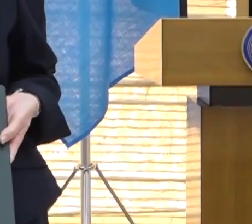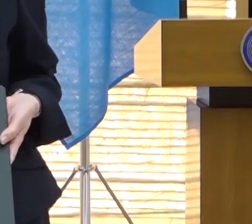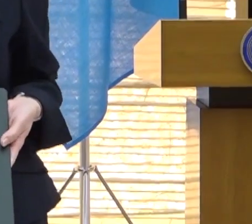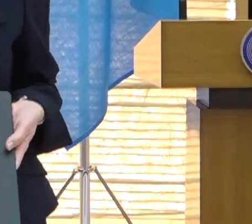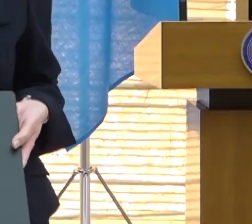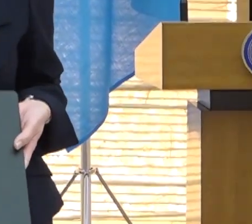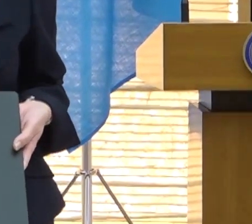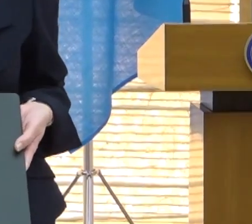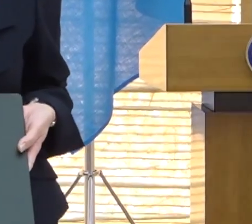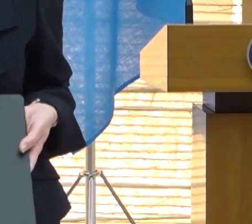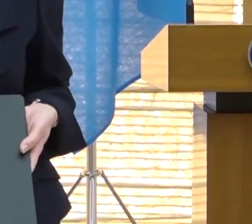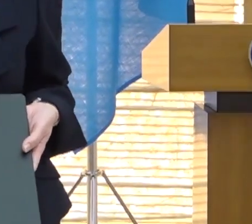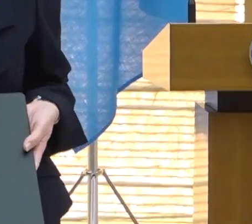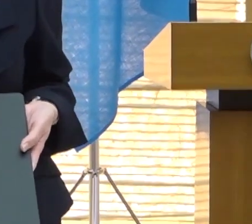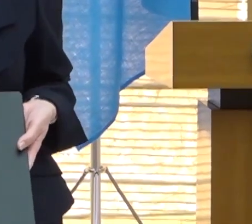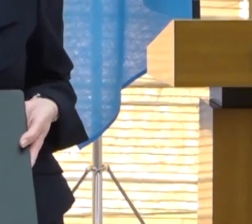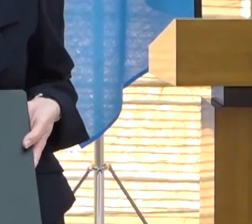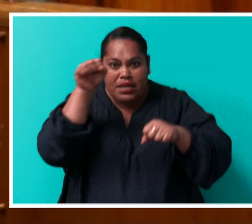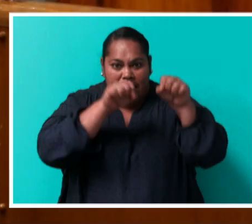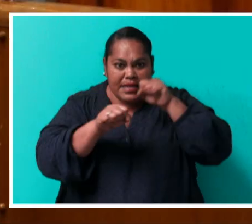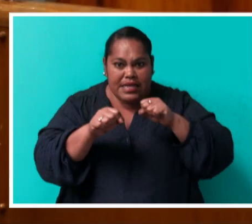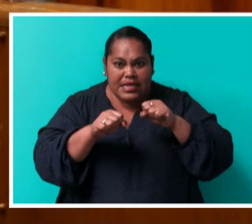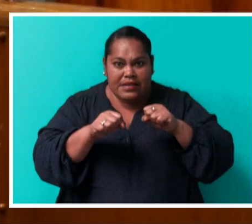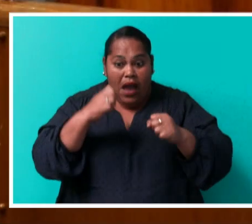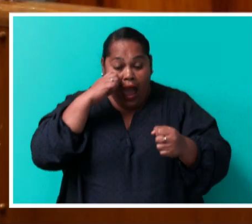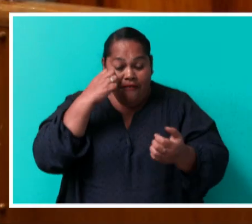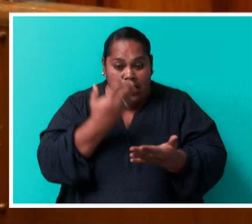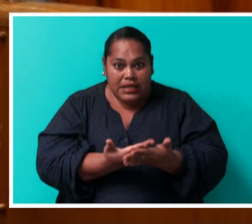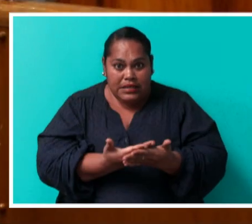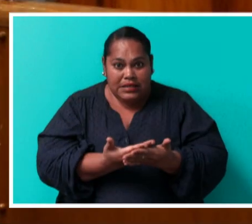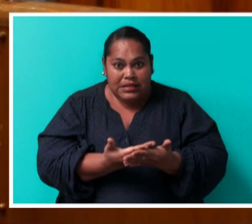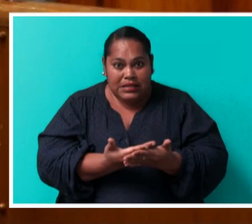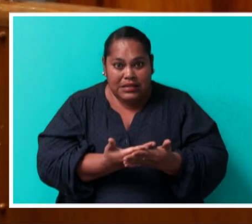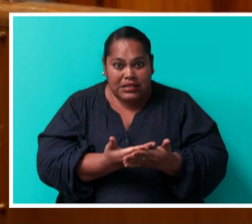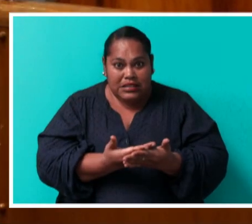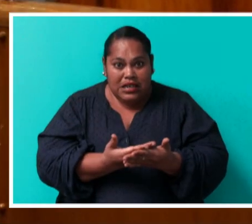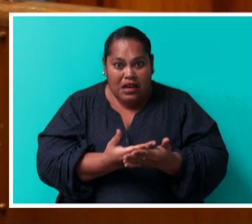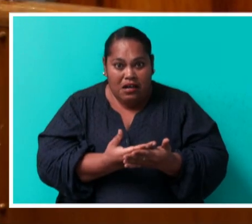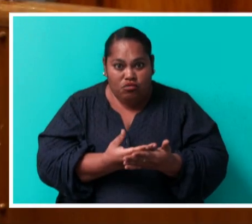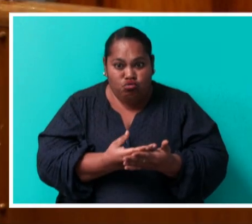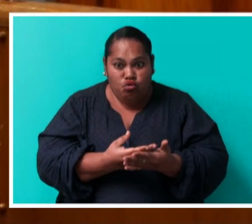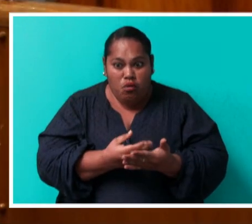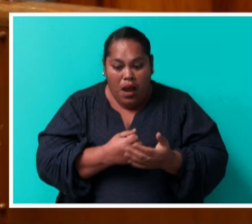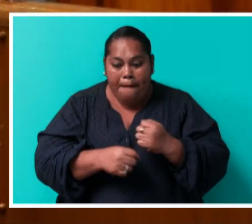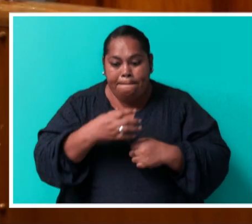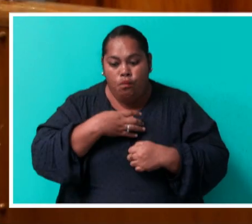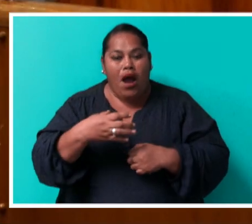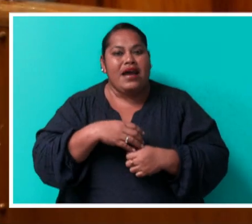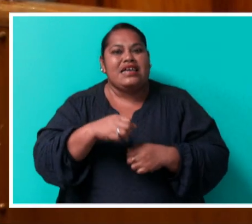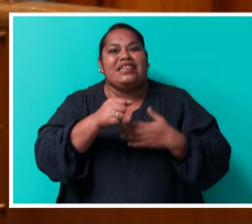based on scientific evidence to enhance confidence in safety. Mr.